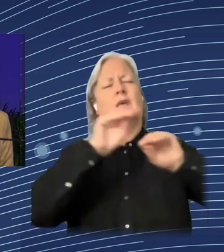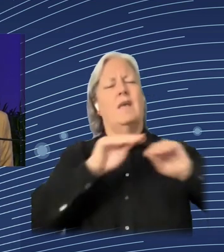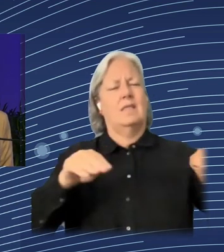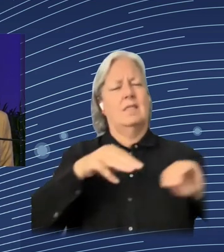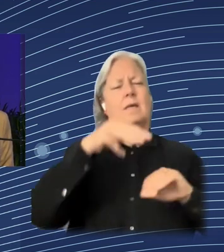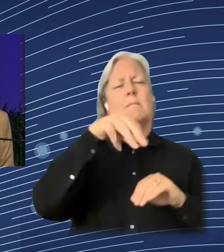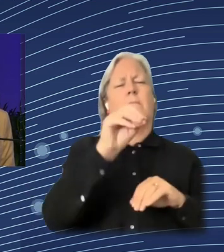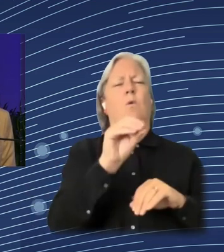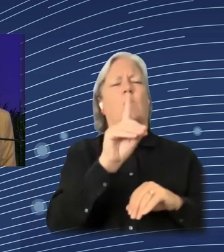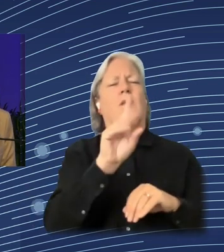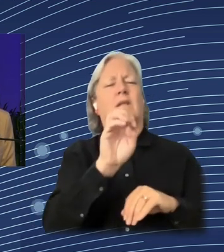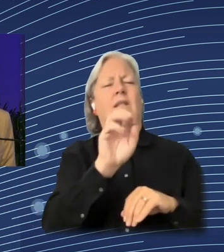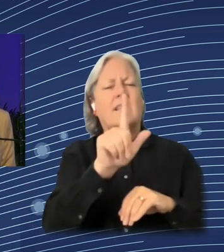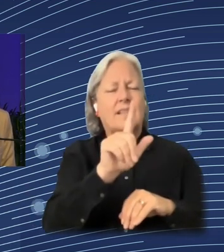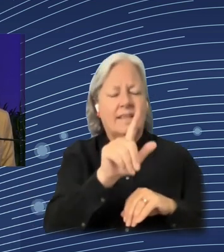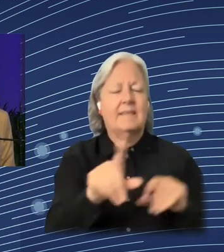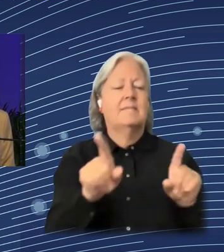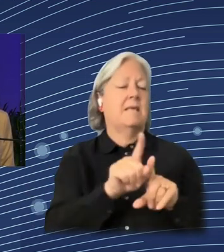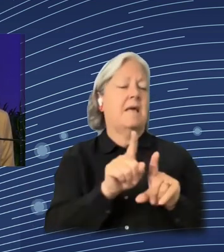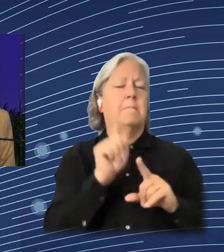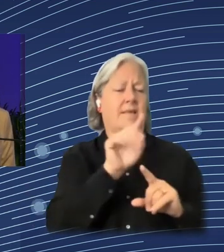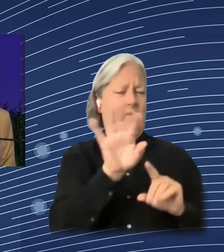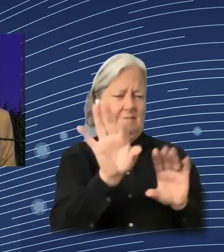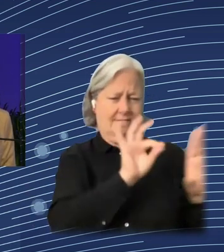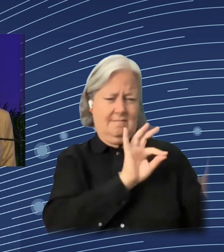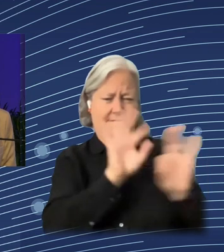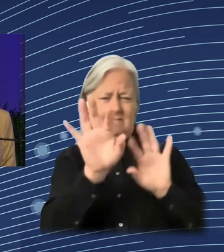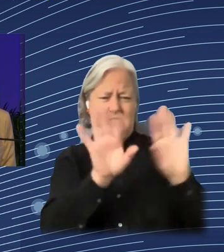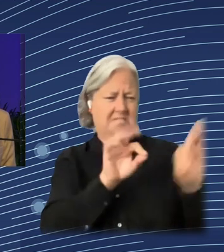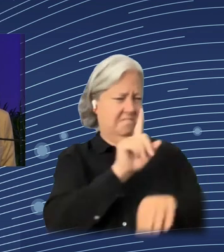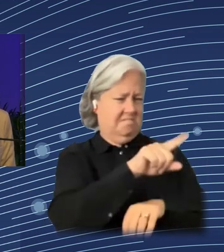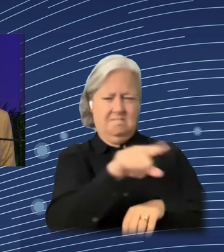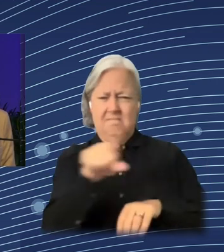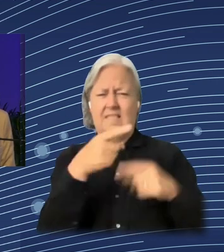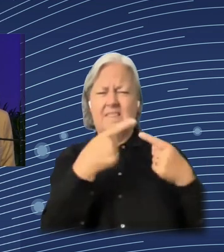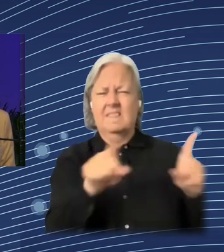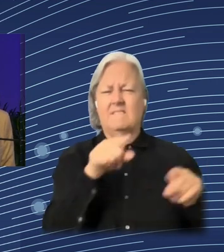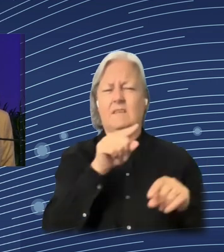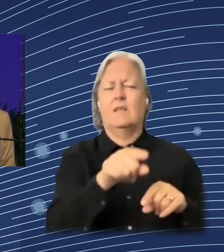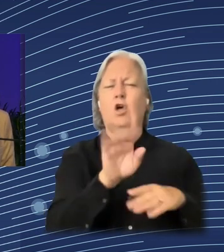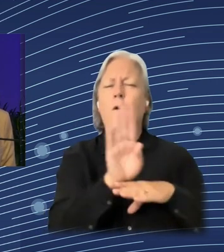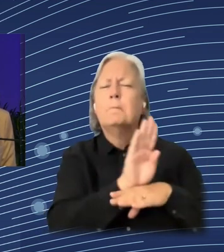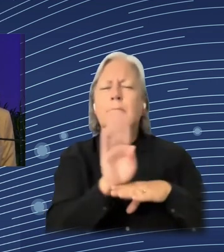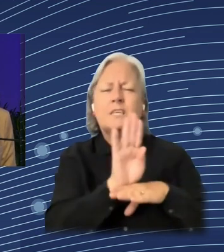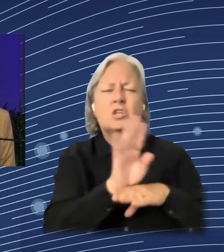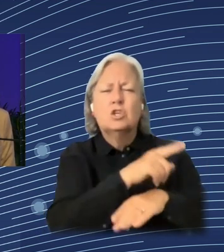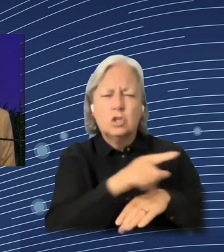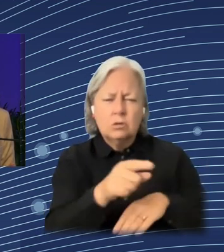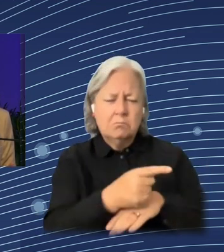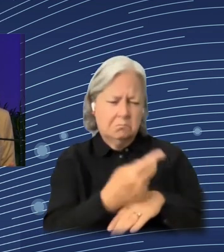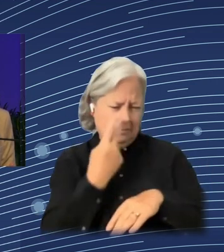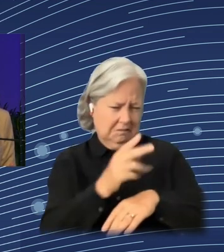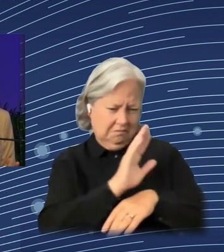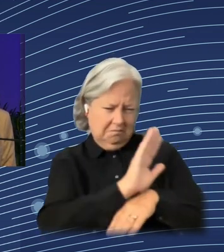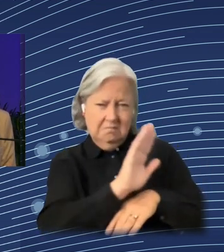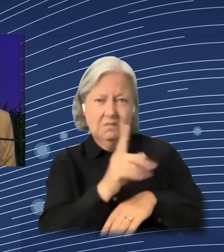analyzing a sample of selected businesses to identify fraud patterns. And then